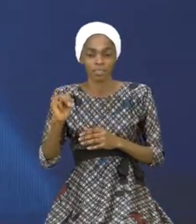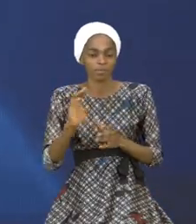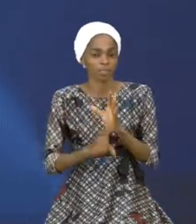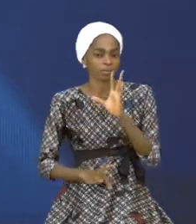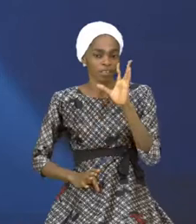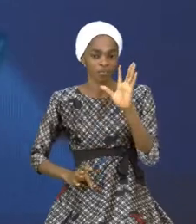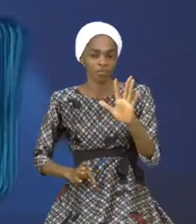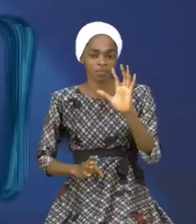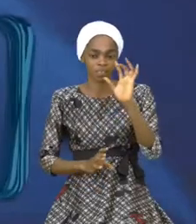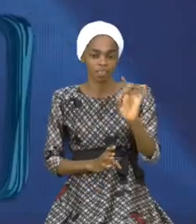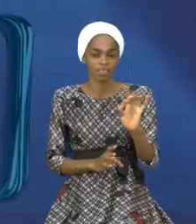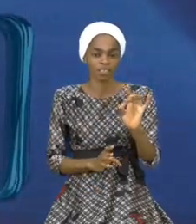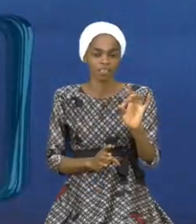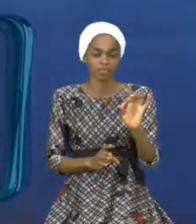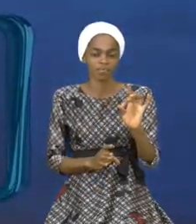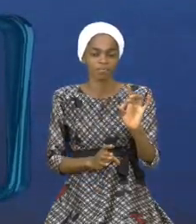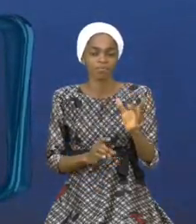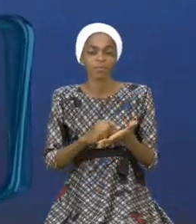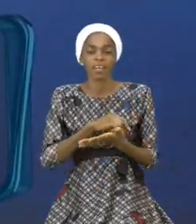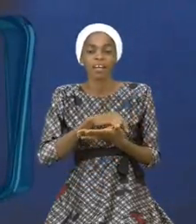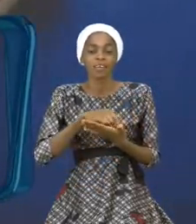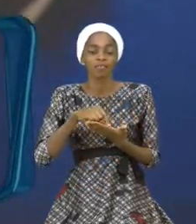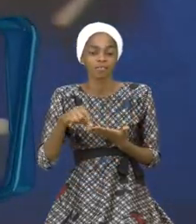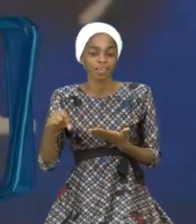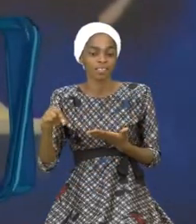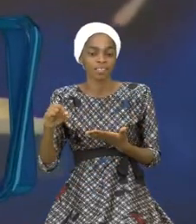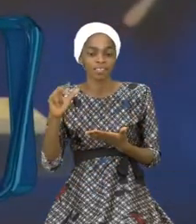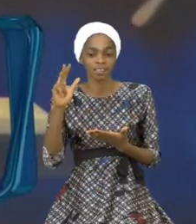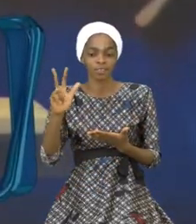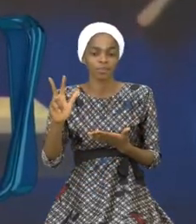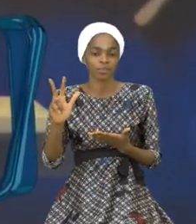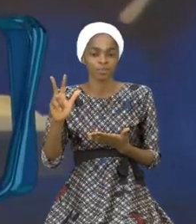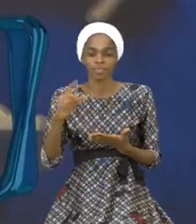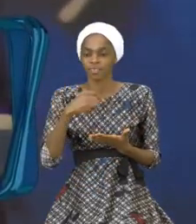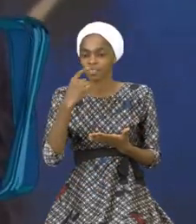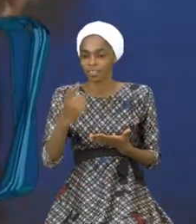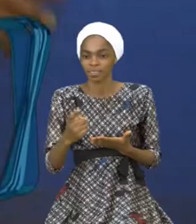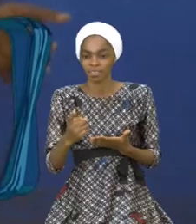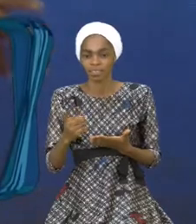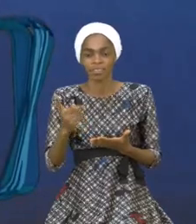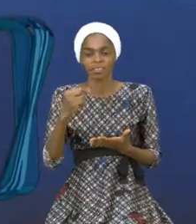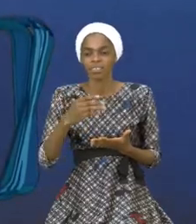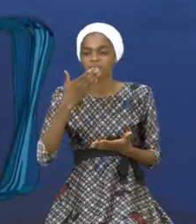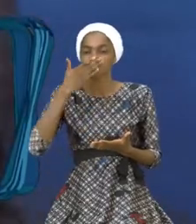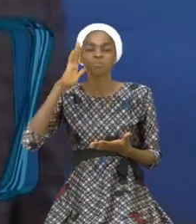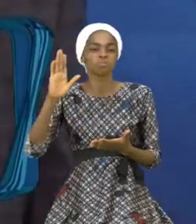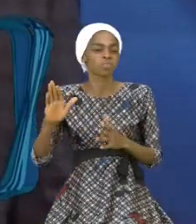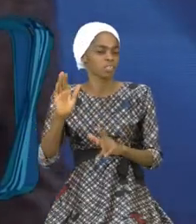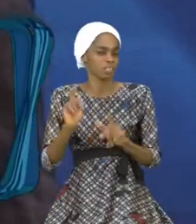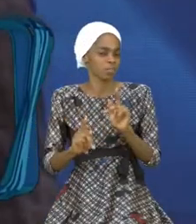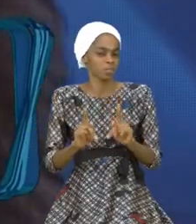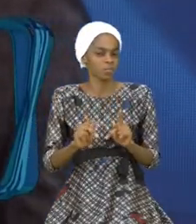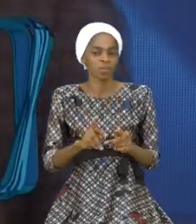58. Psalm 58, I'm reading from verse 3. It says, the wicked are